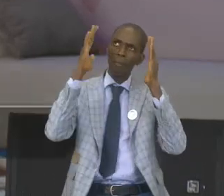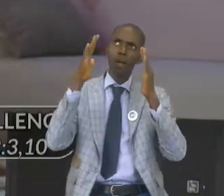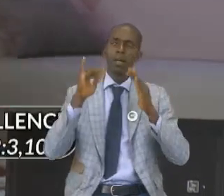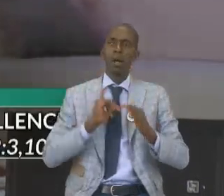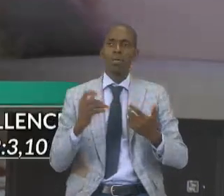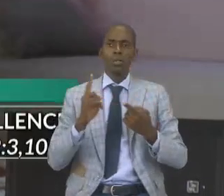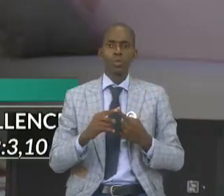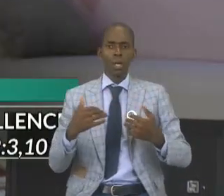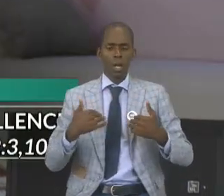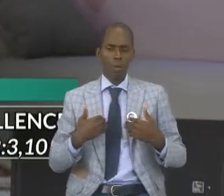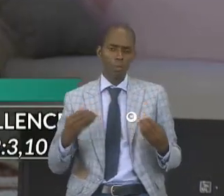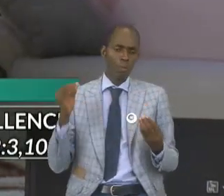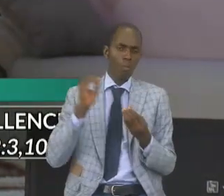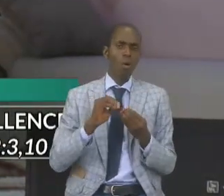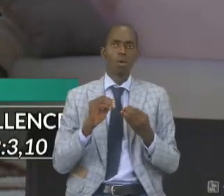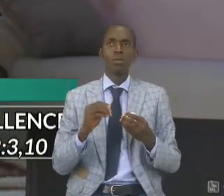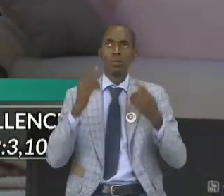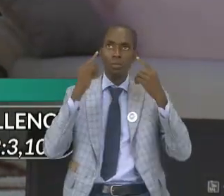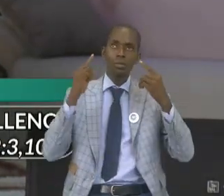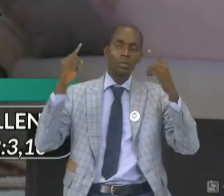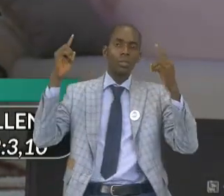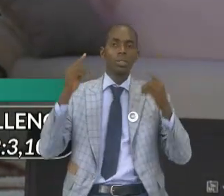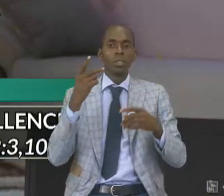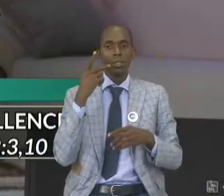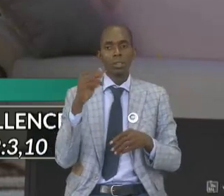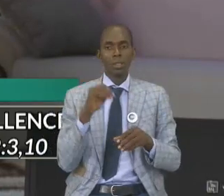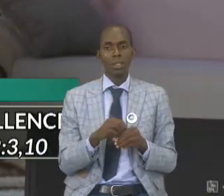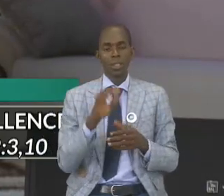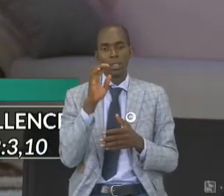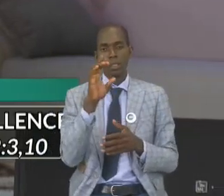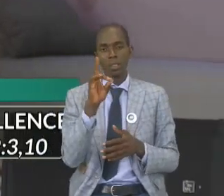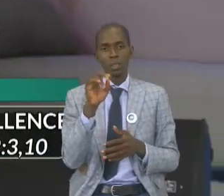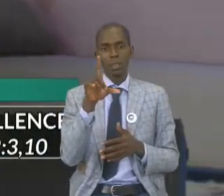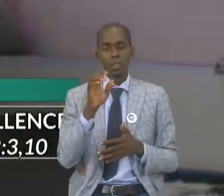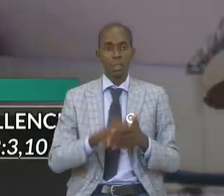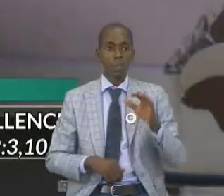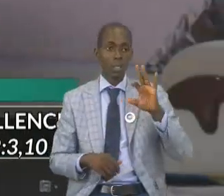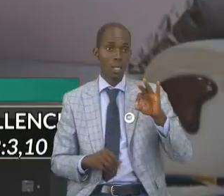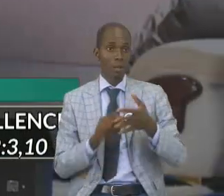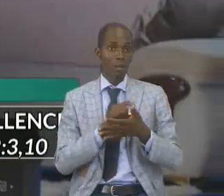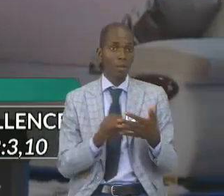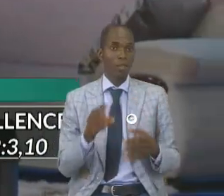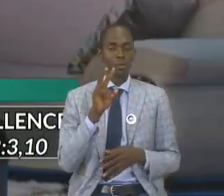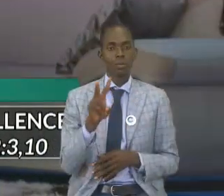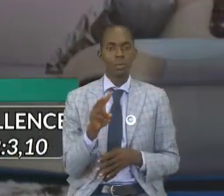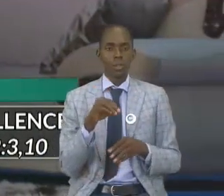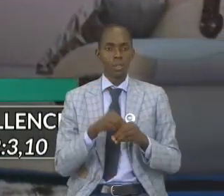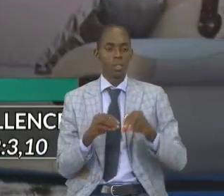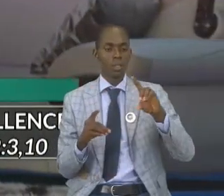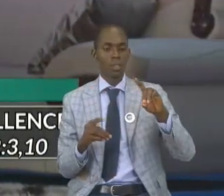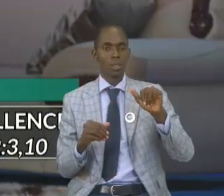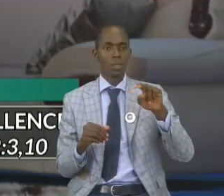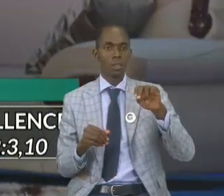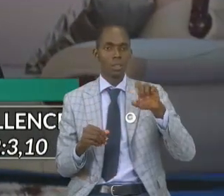further achievement. We're looking at chapter 9 of Daniel, reading from verse 2. In Daniel